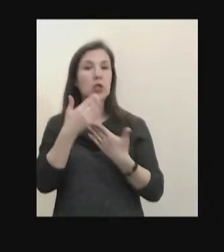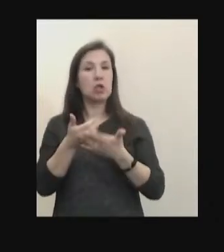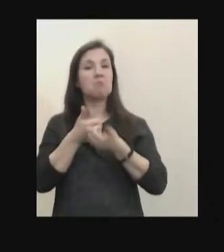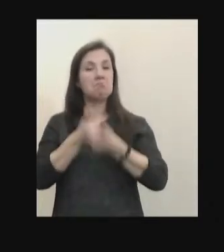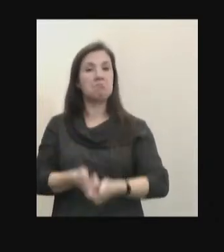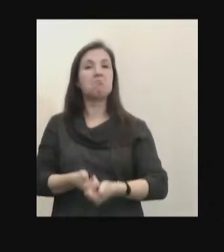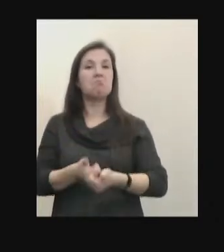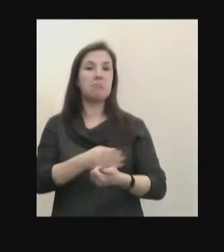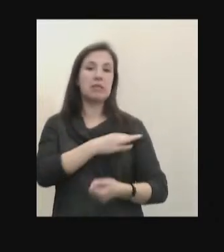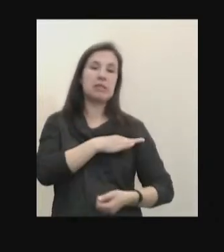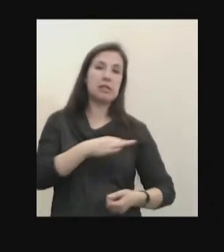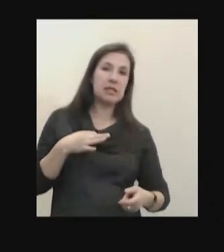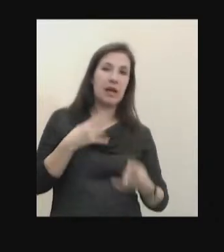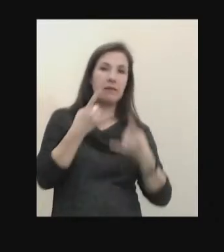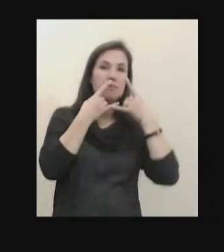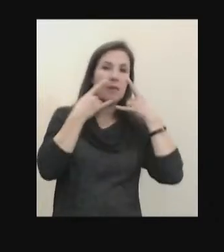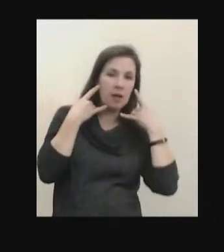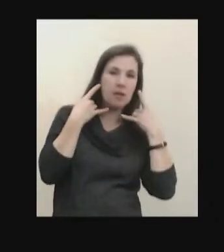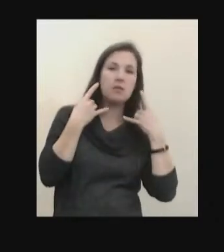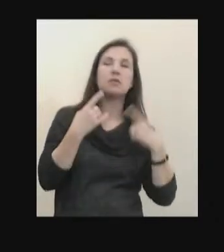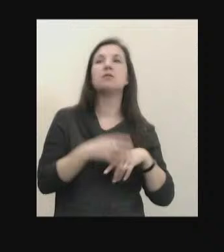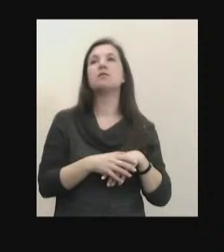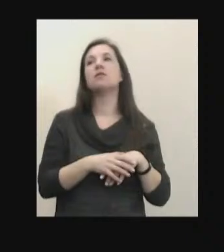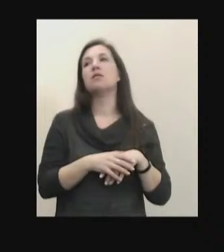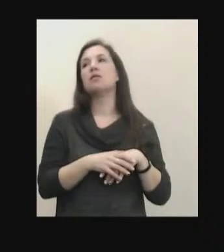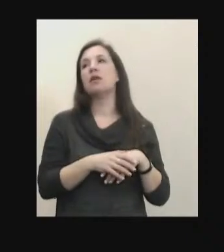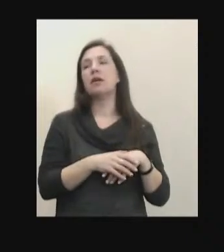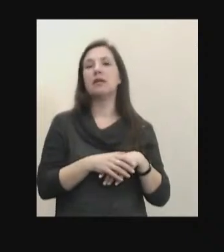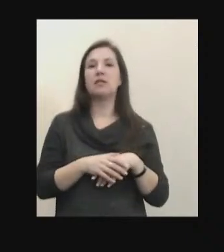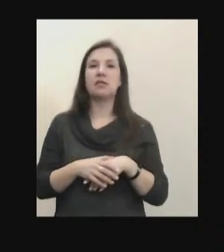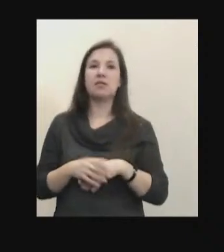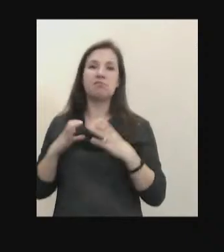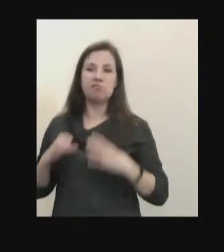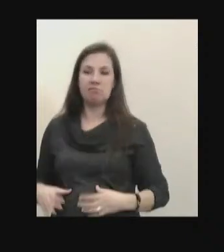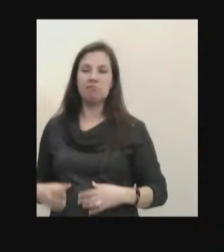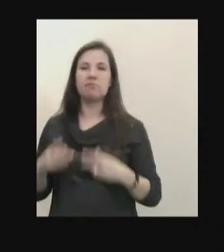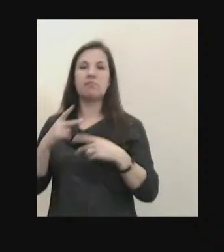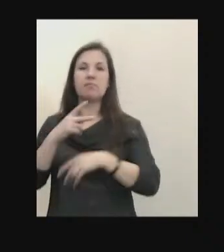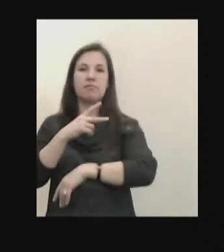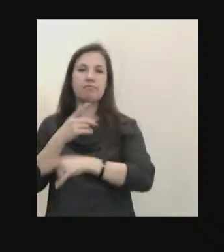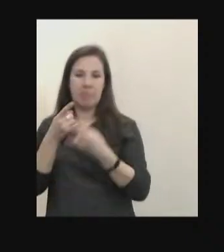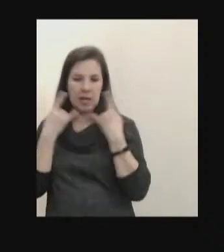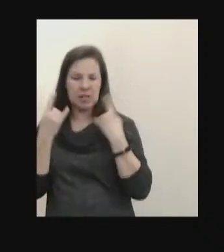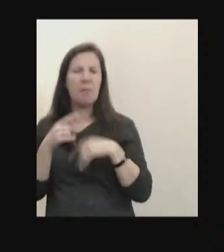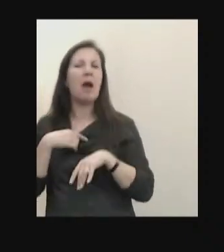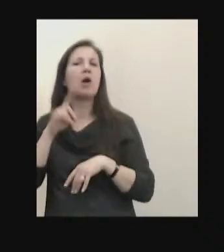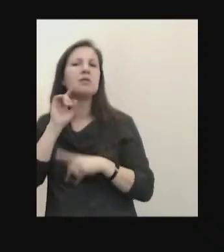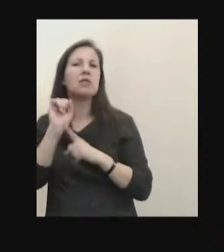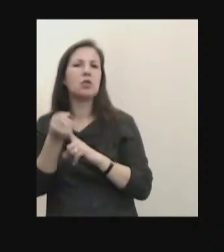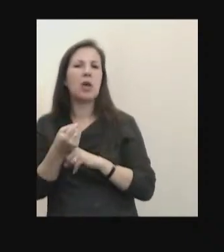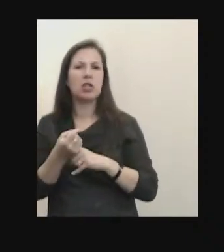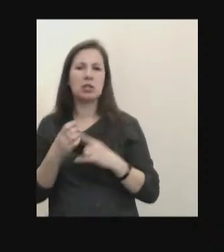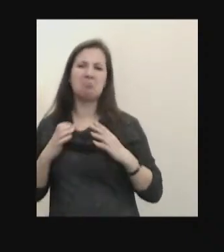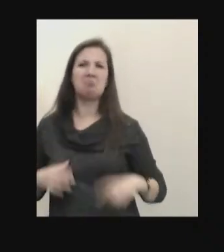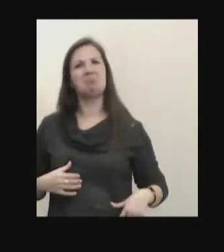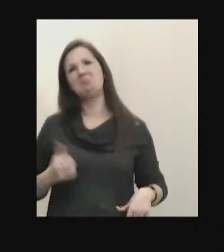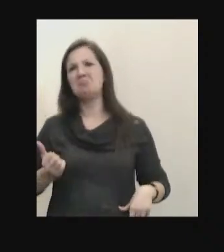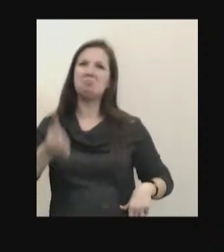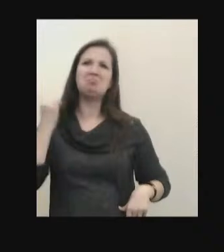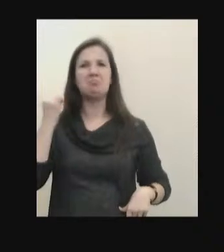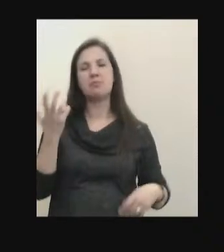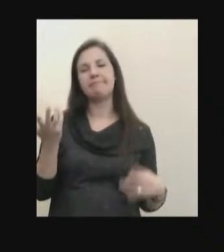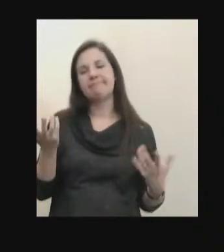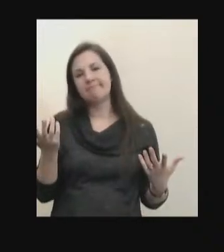staff wearing masks as well as patrons, though we did hear of situations where patrons were refusing to do it.